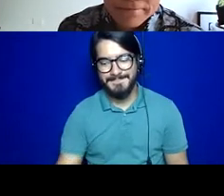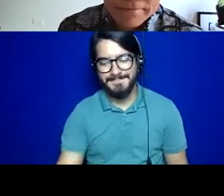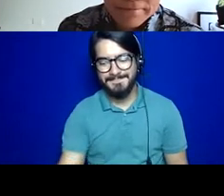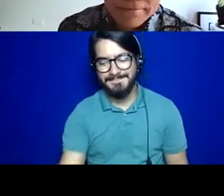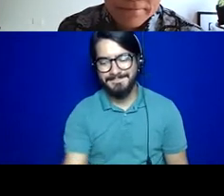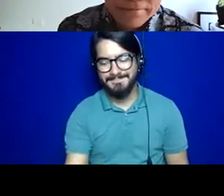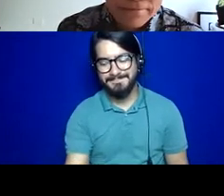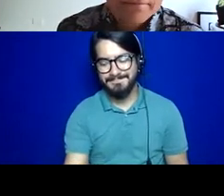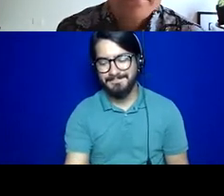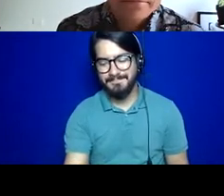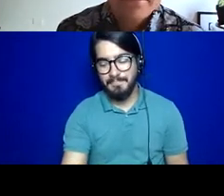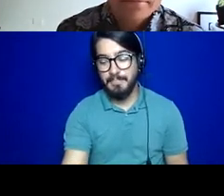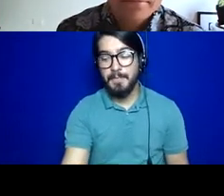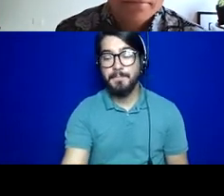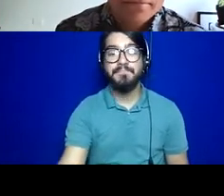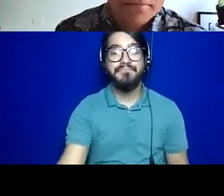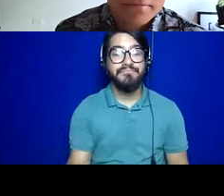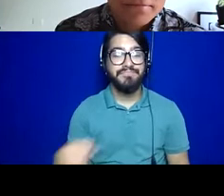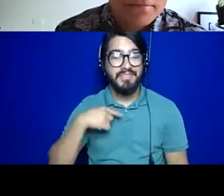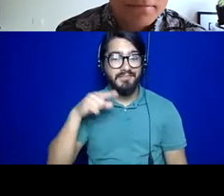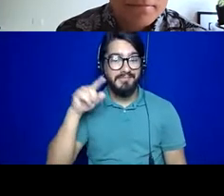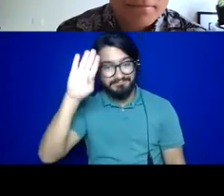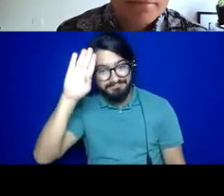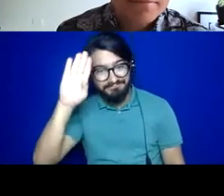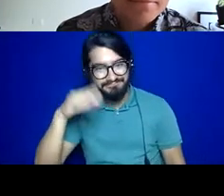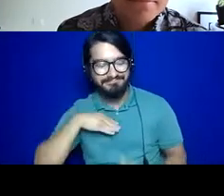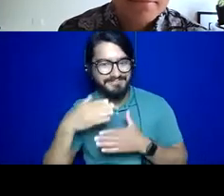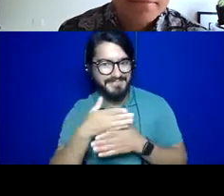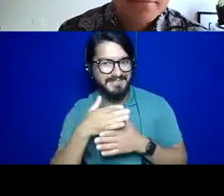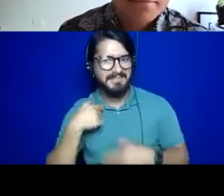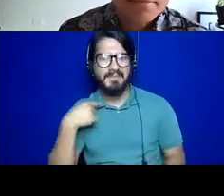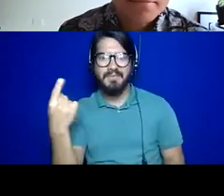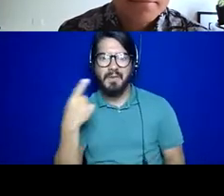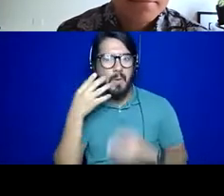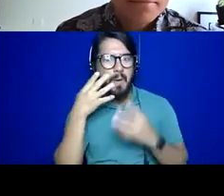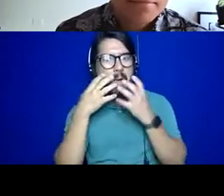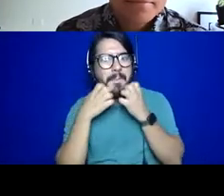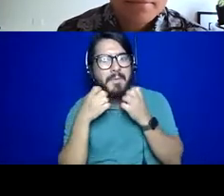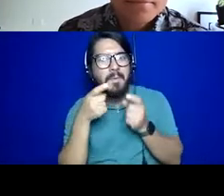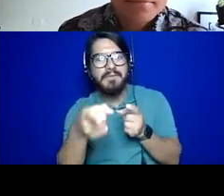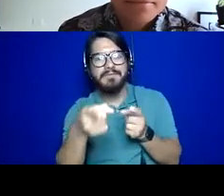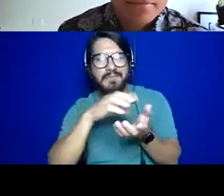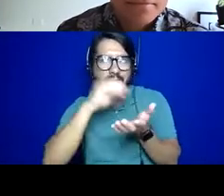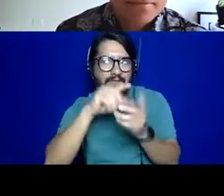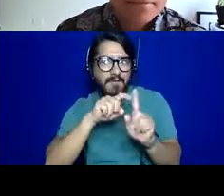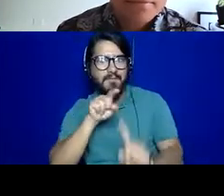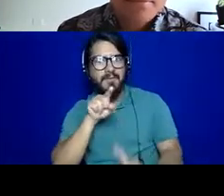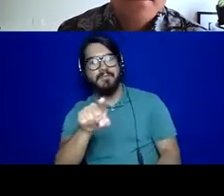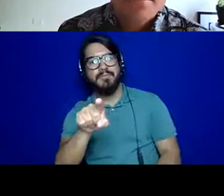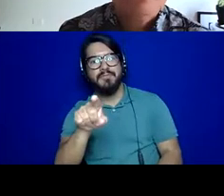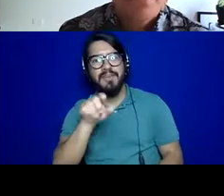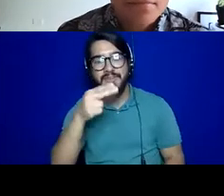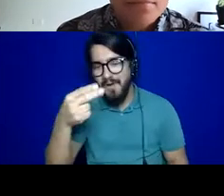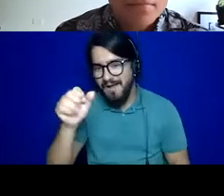I'm happy to share. I always appreciate learning from you, and I love your hack for the microphone,